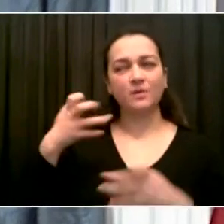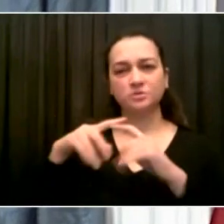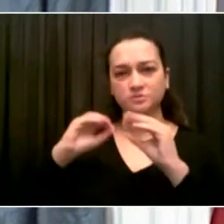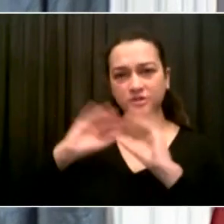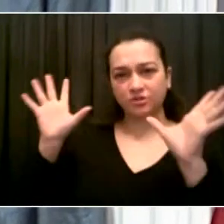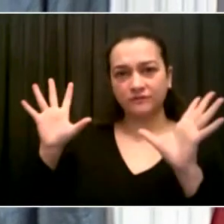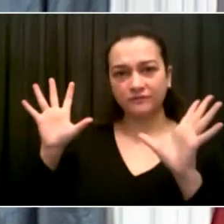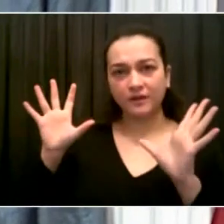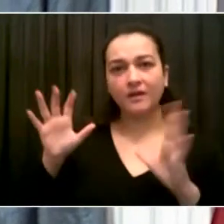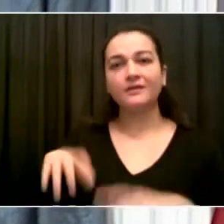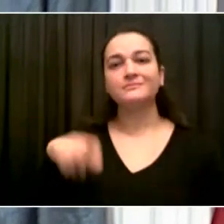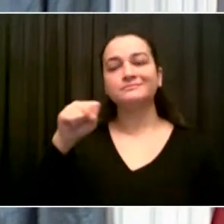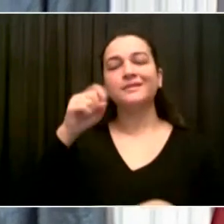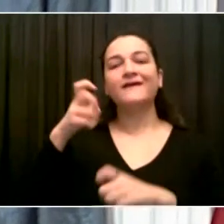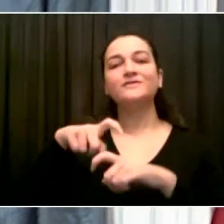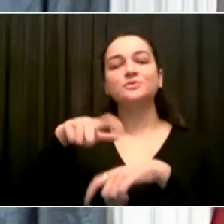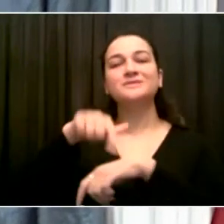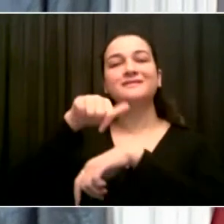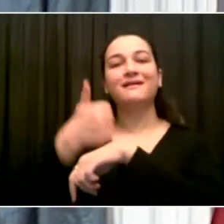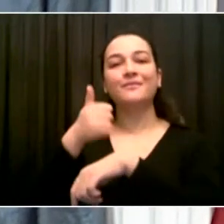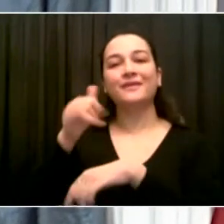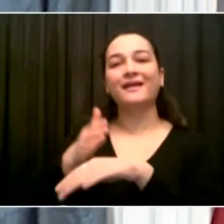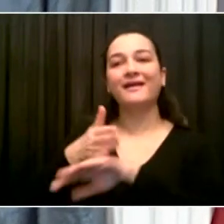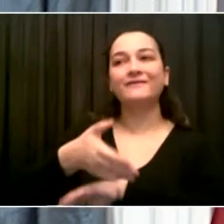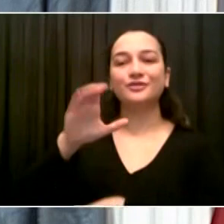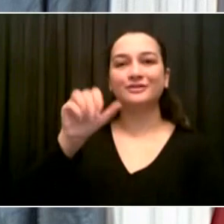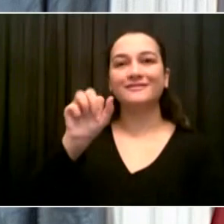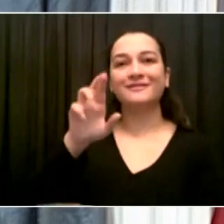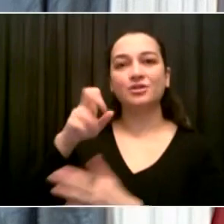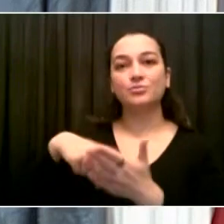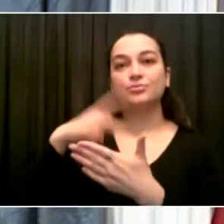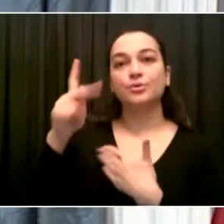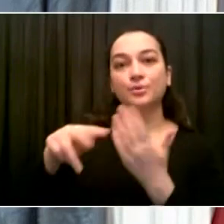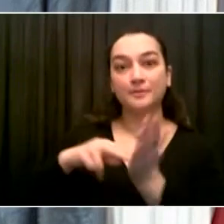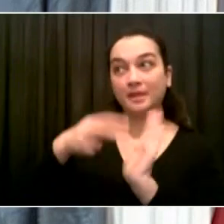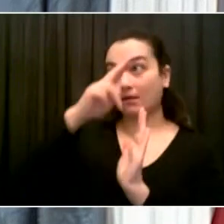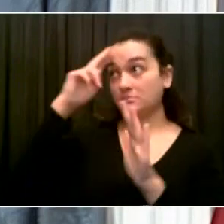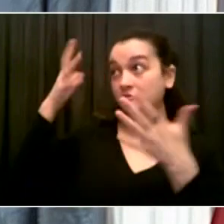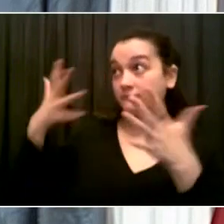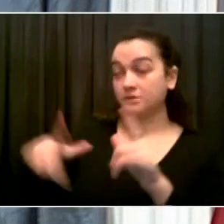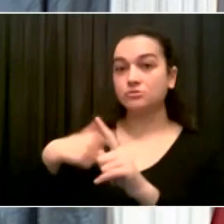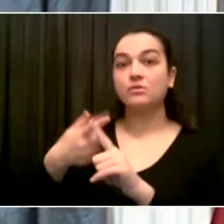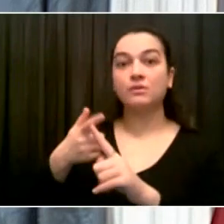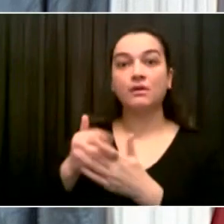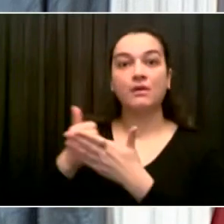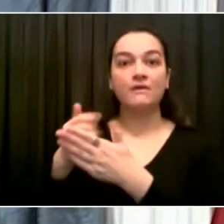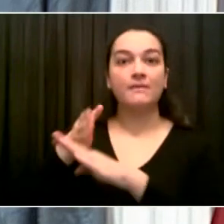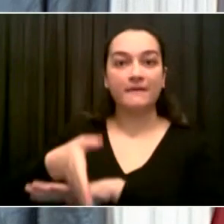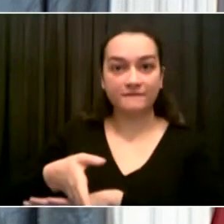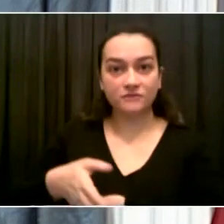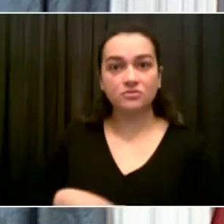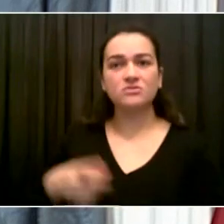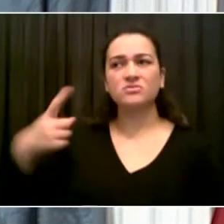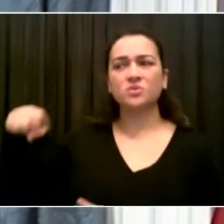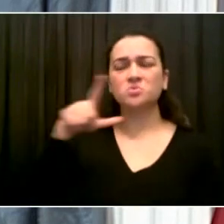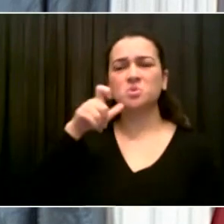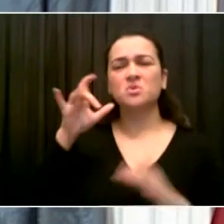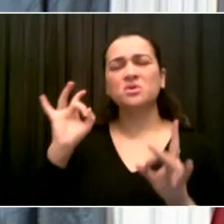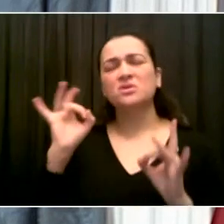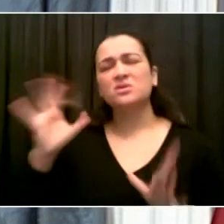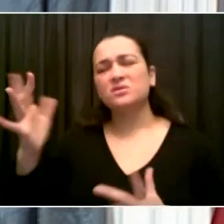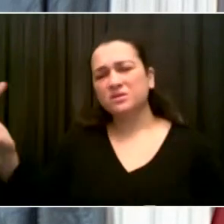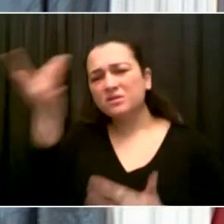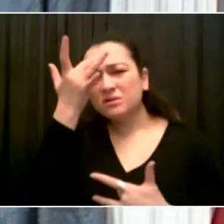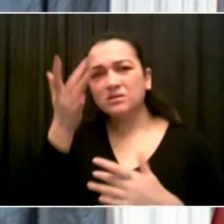we want to serve the New Yorkers who have been hardest hit by the pandemic. And so being able to actually engage with them on what their experience has been with long COVID, what have